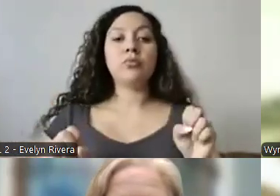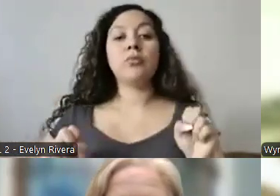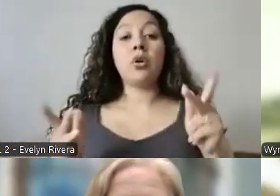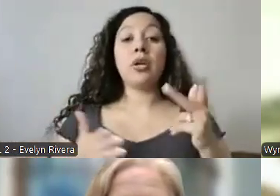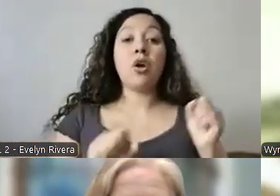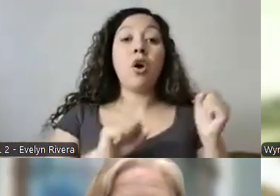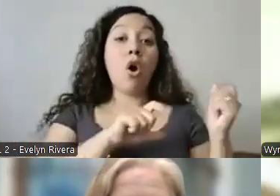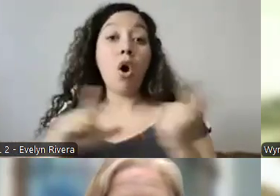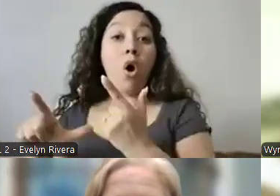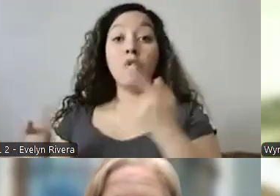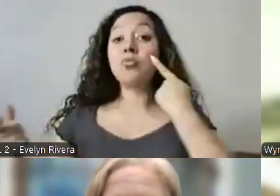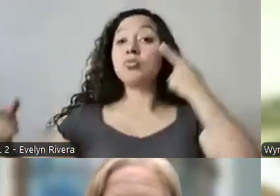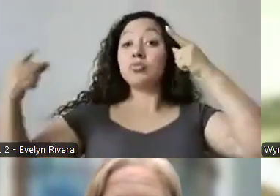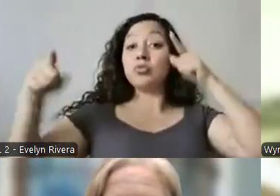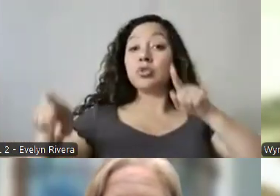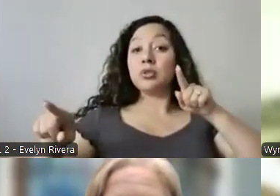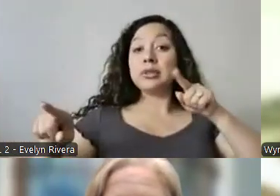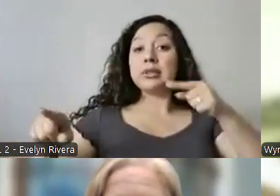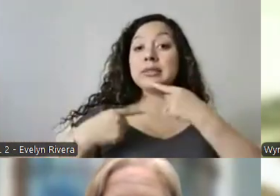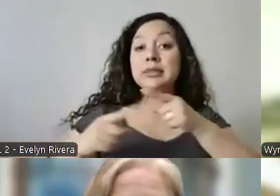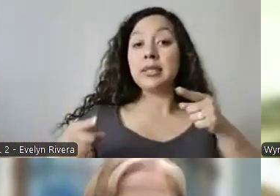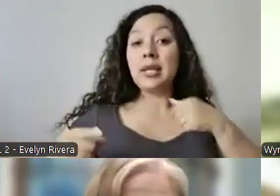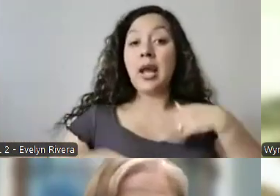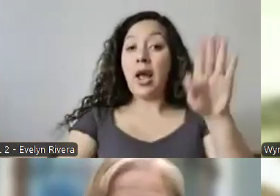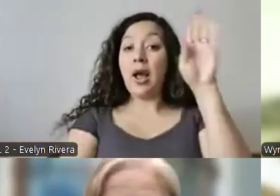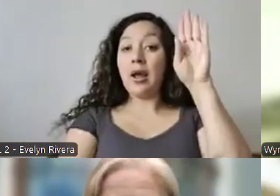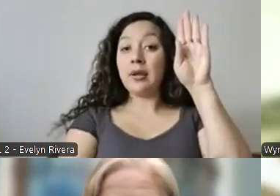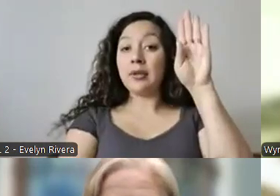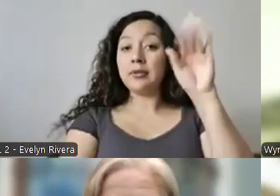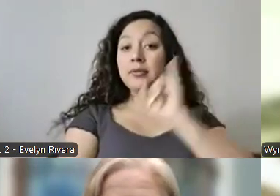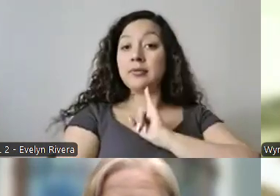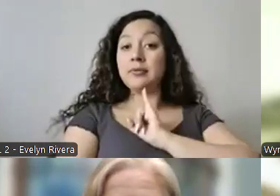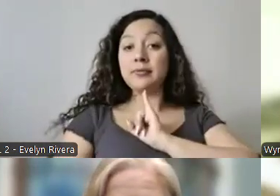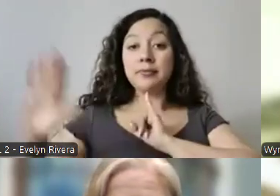those in favor, please say aye. Aye. Aye.